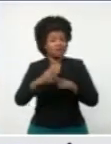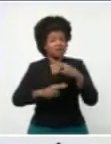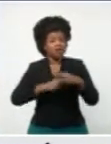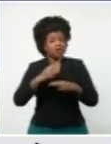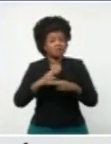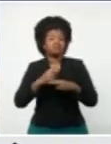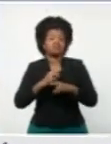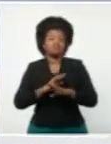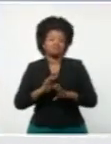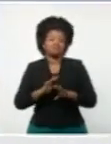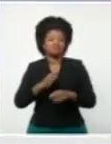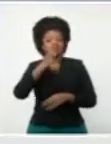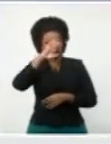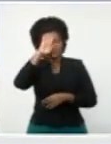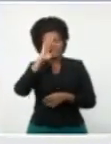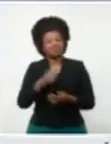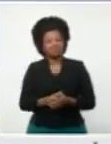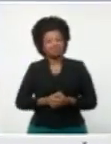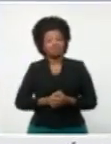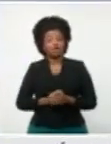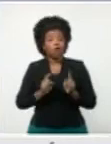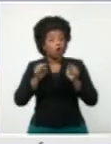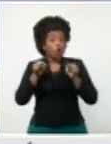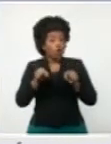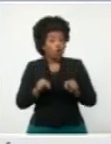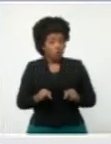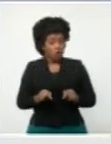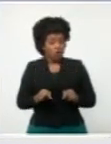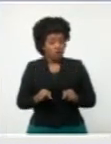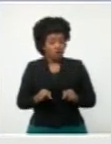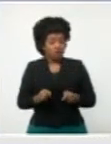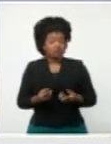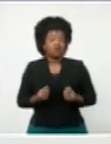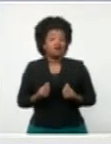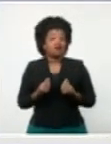your work and welcome to the motherland.